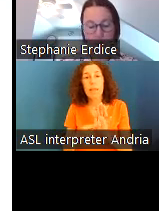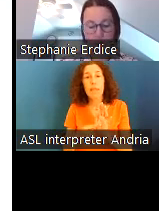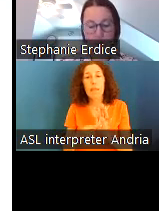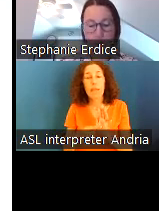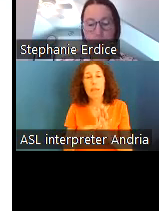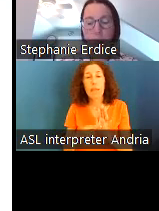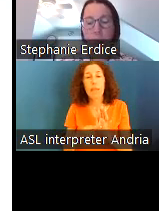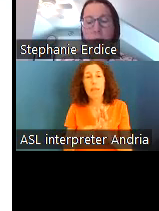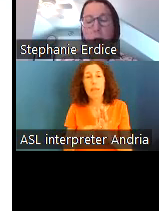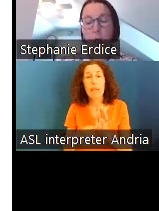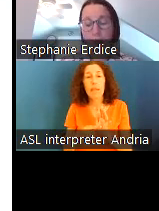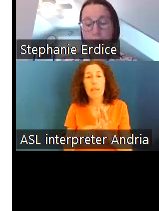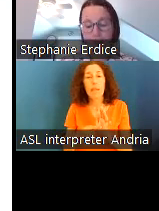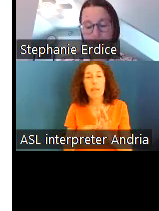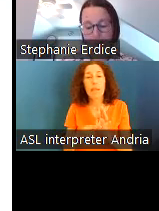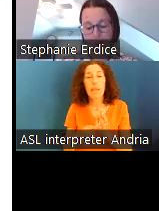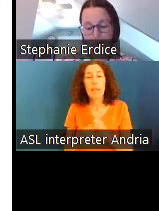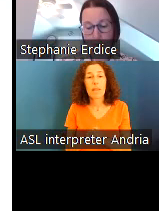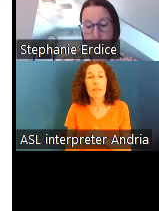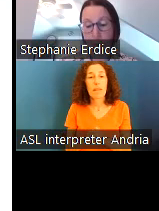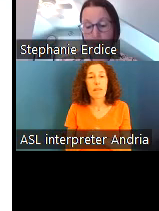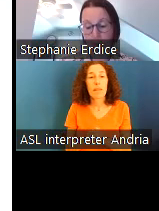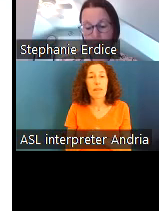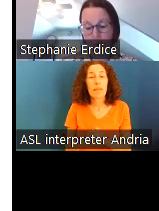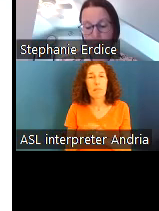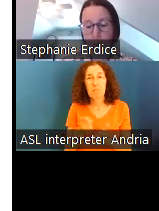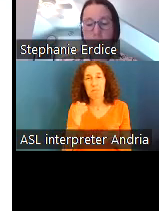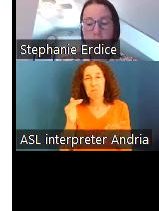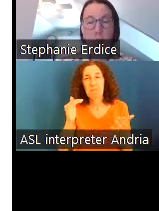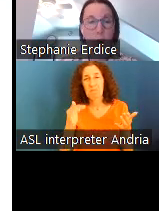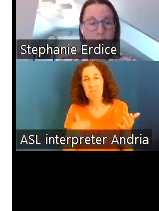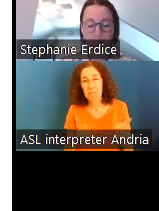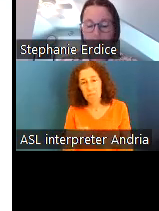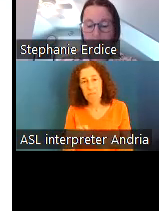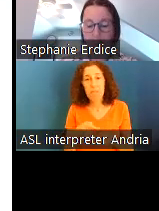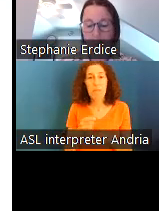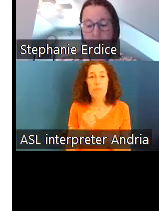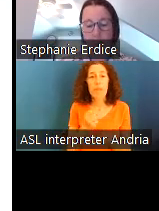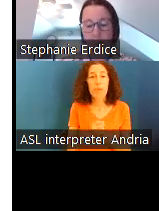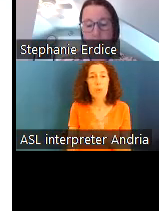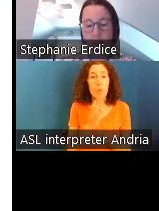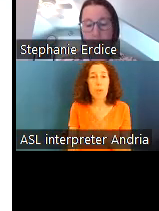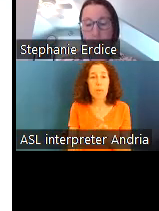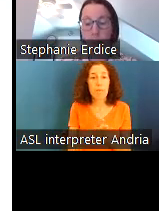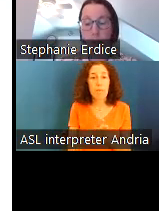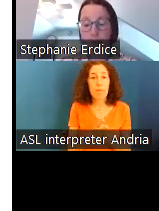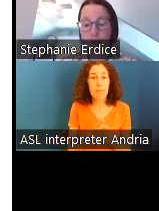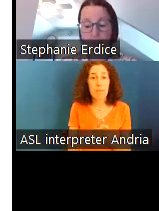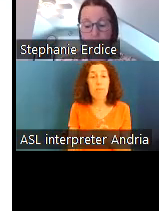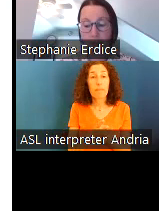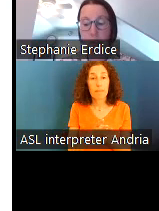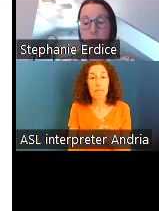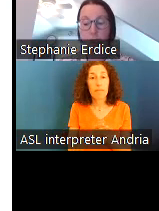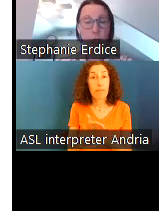as advocates. A great example here is social work. On the screen is a sample of the code